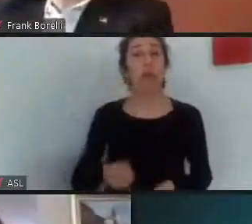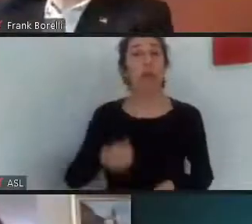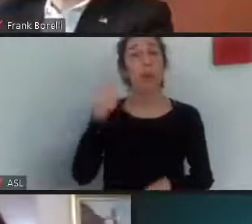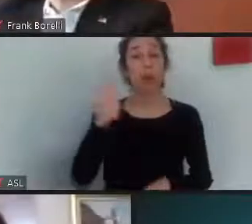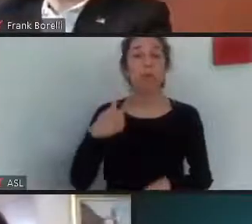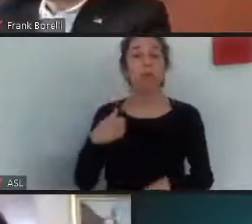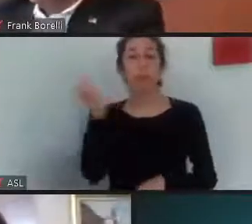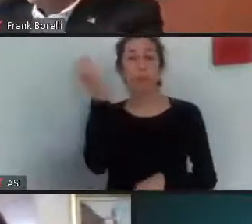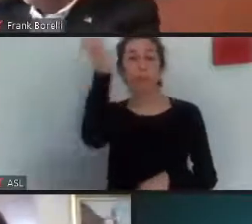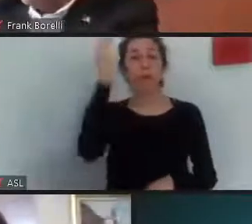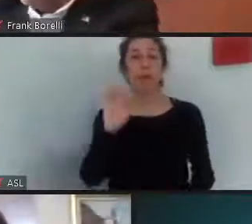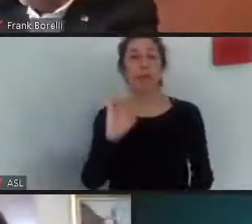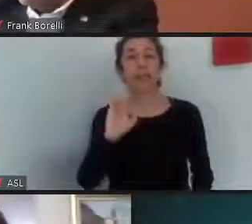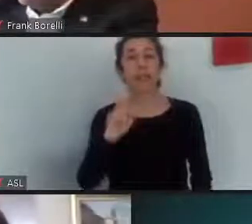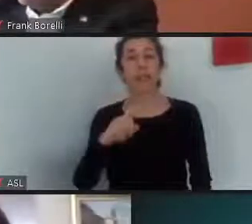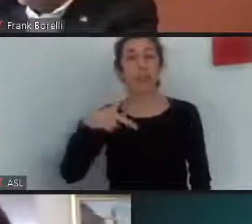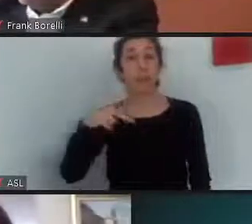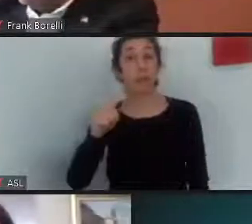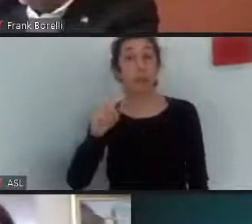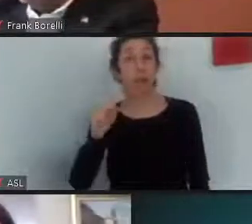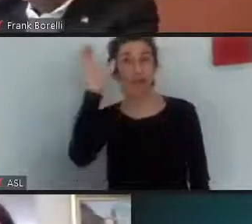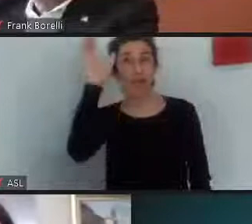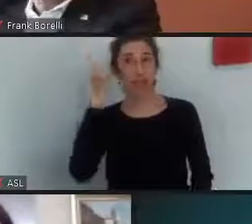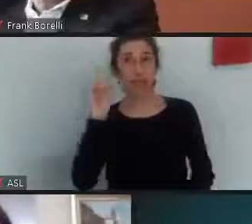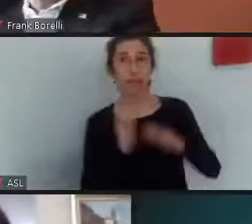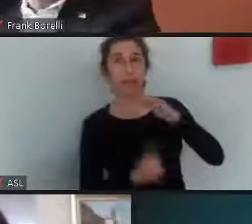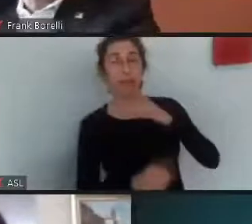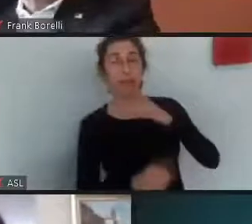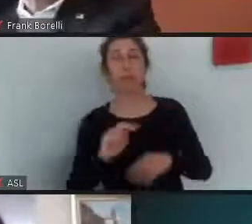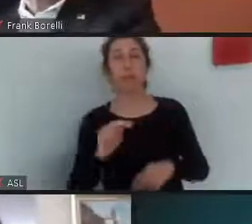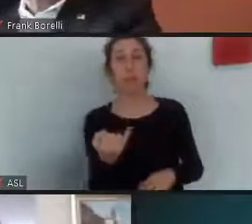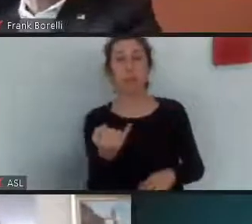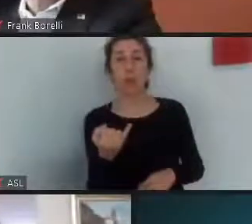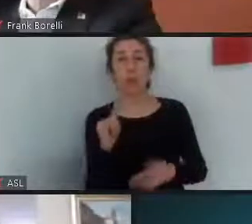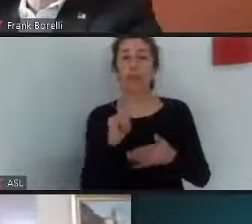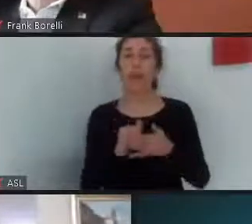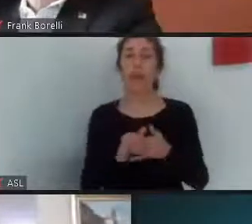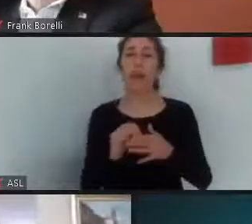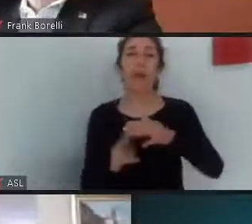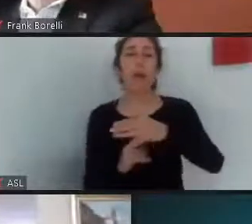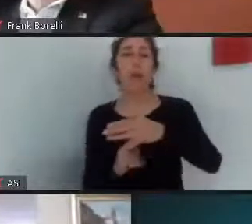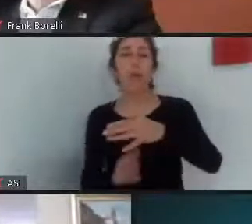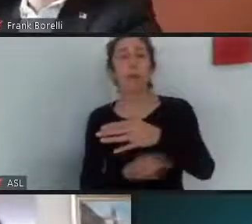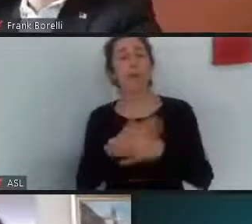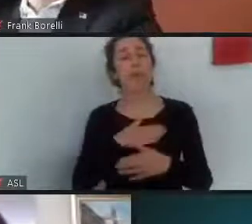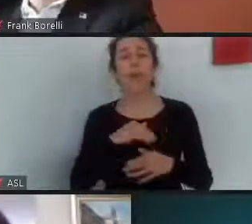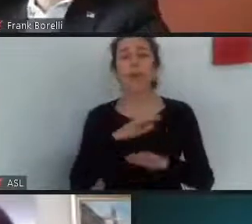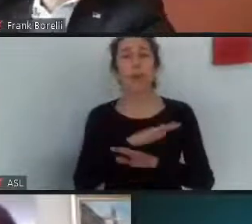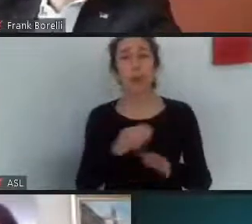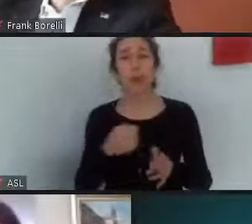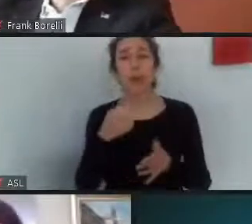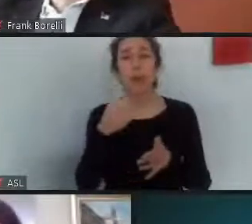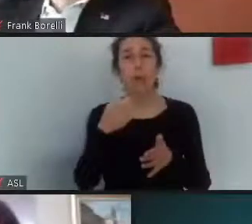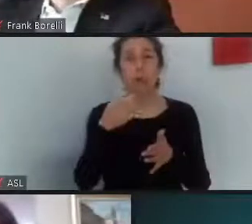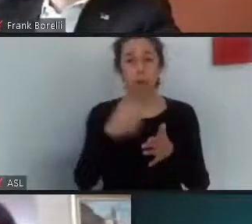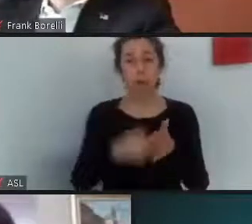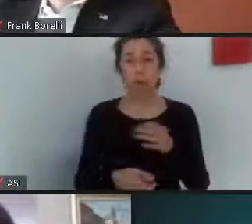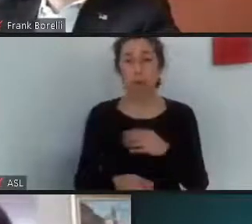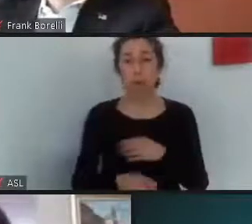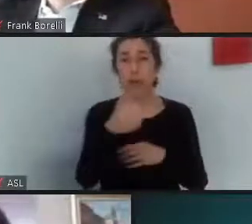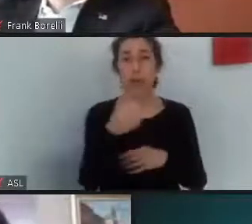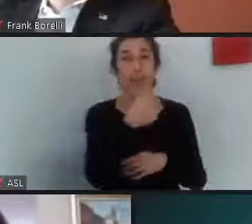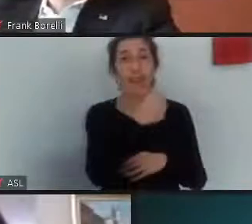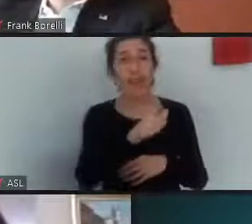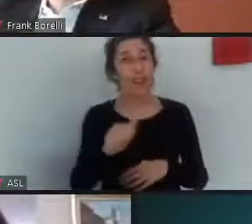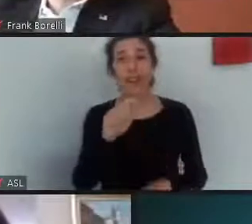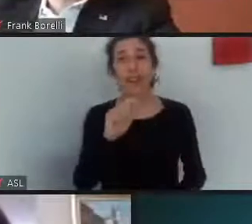a lot whenever we need to go into New Jersey. So please do not raise tolls. Please do not raise any fares, because